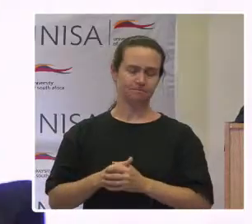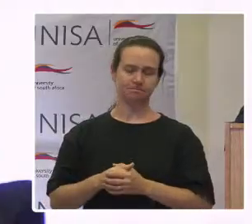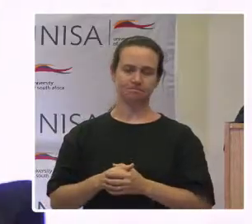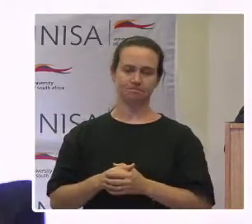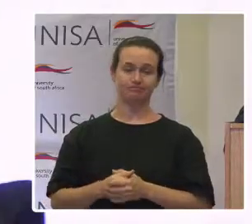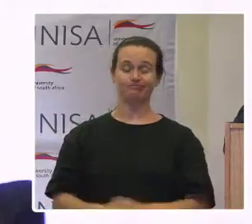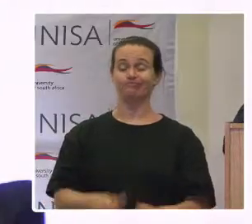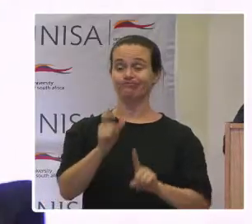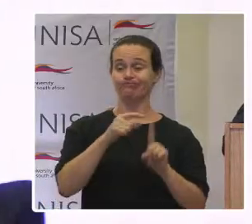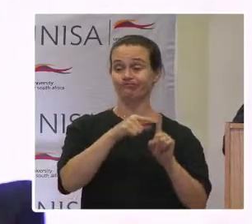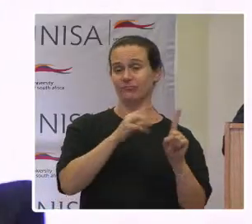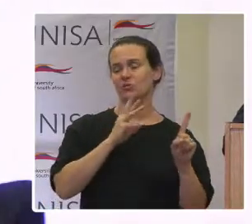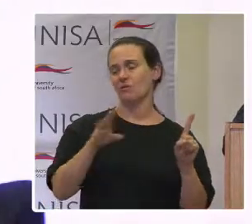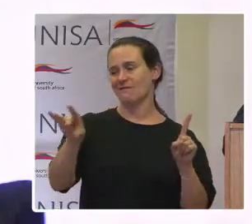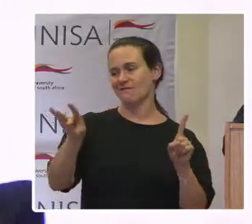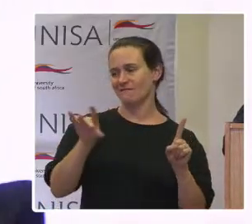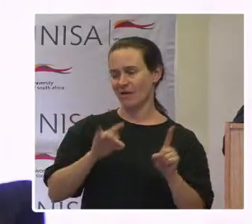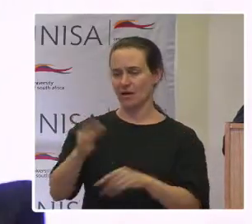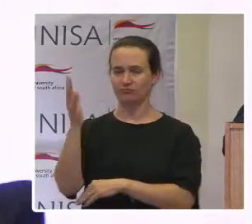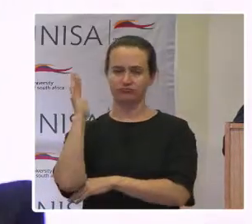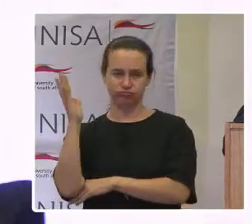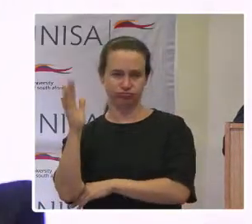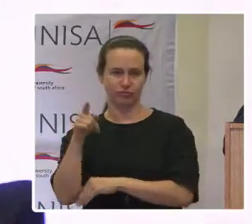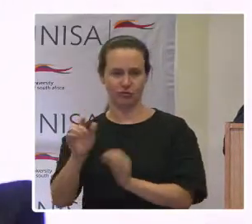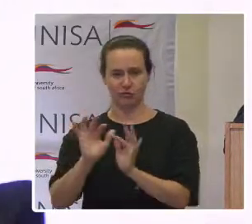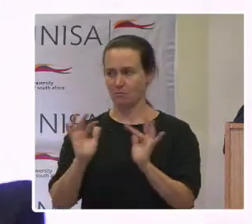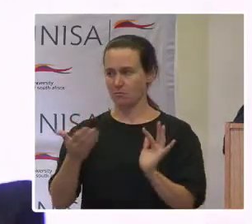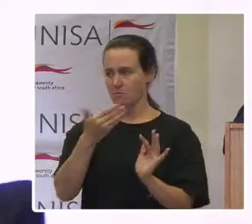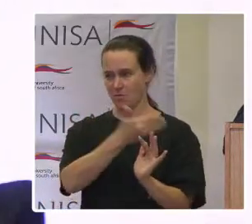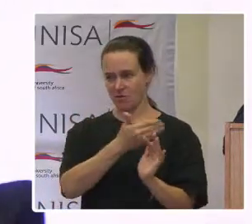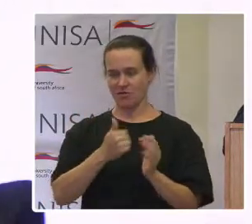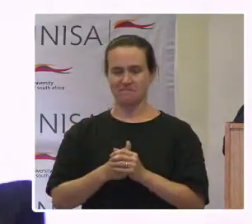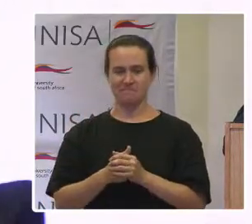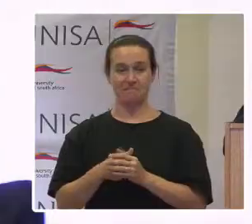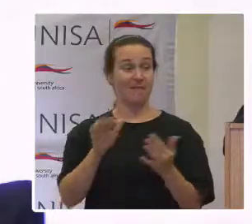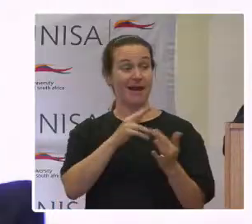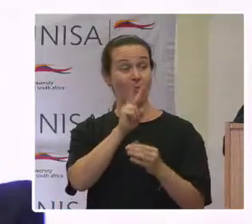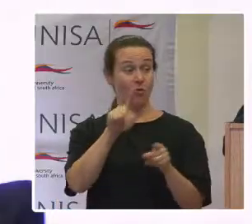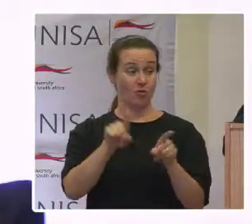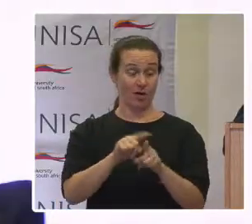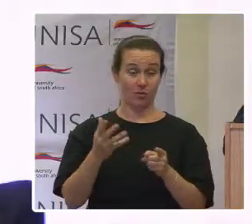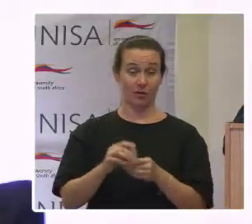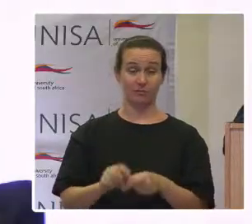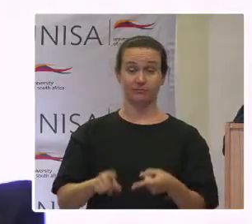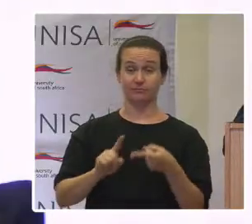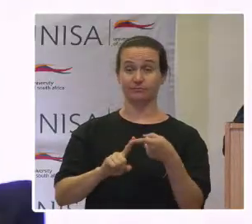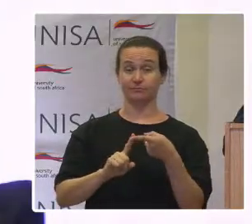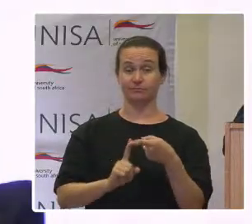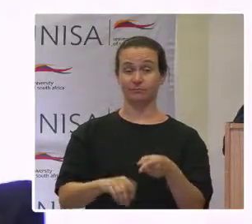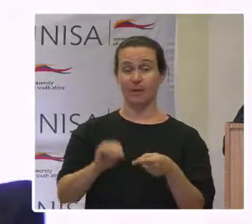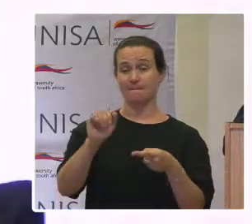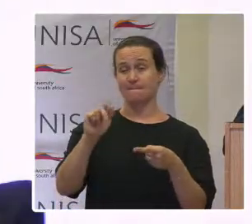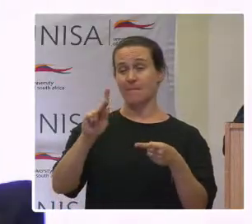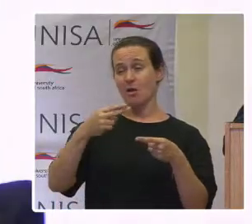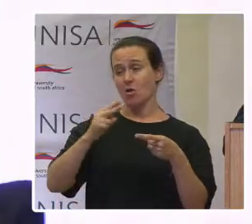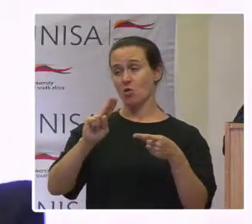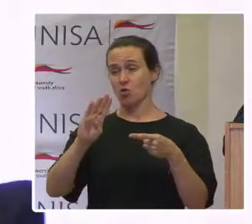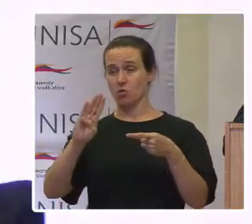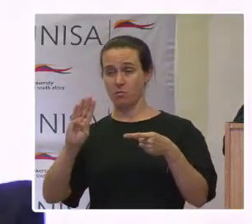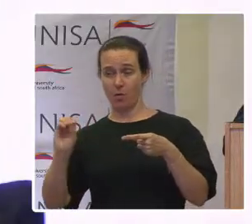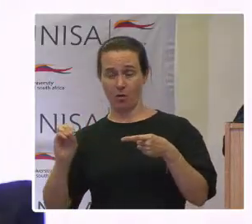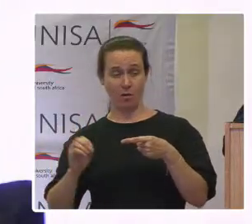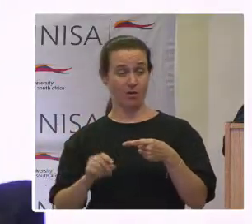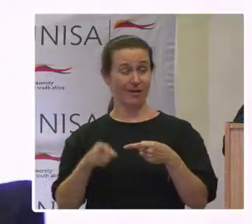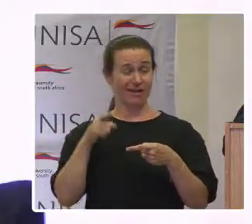She will invite the speakers to the podium, but this is how they look like. We have Ms. Kudo Makubo. When they say